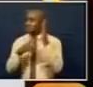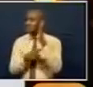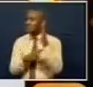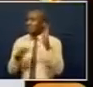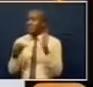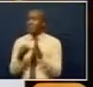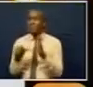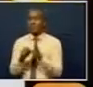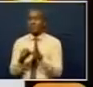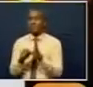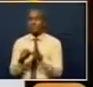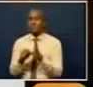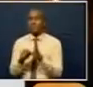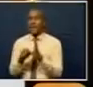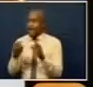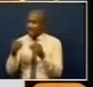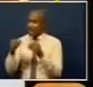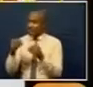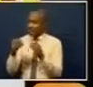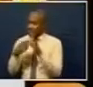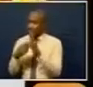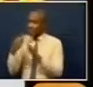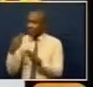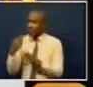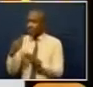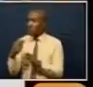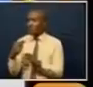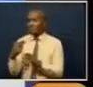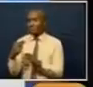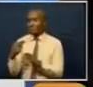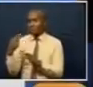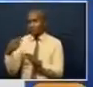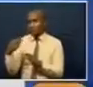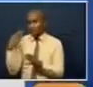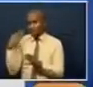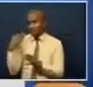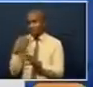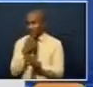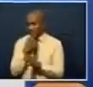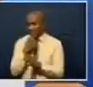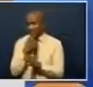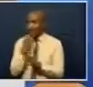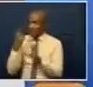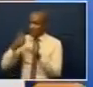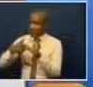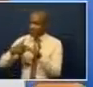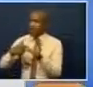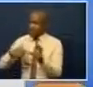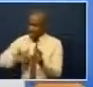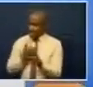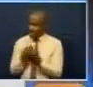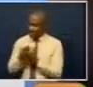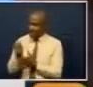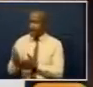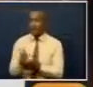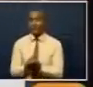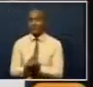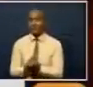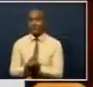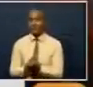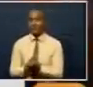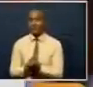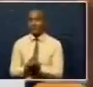I'll give the example again of Uruma. That time, even to get, you know, diesel for the generators, I had to buy from my own pocket. And the